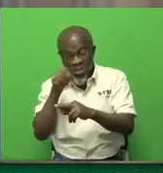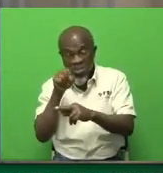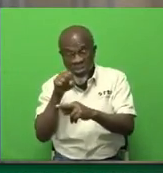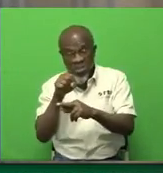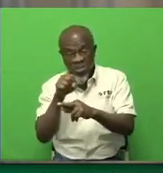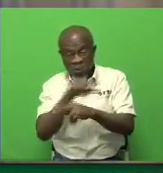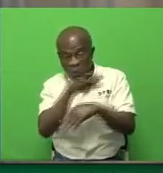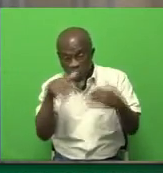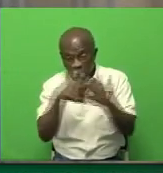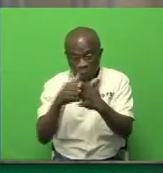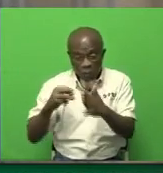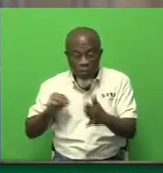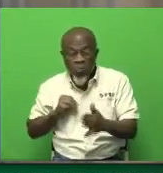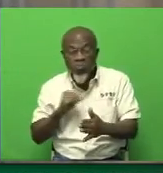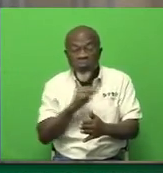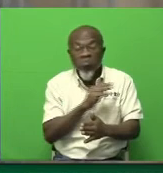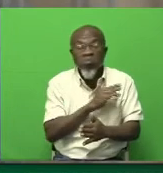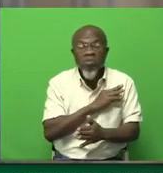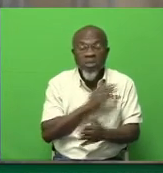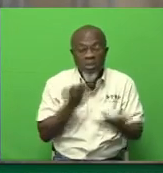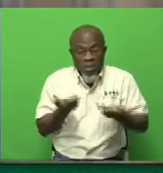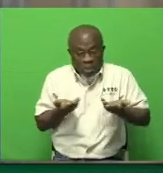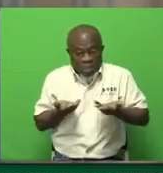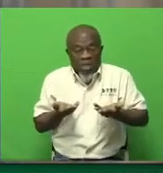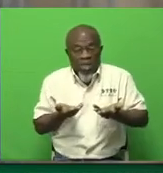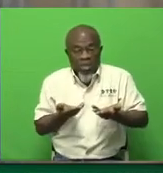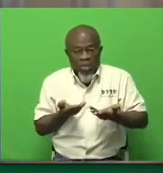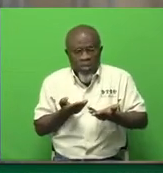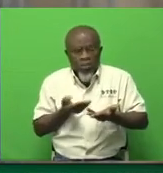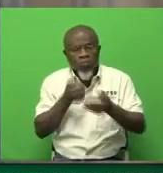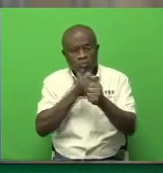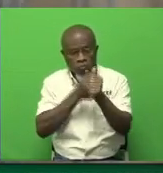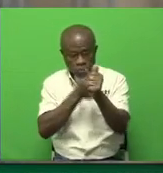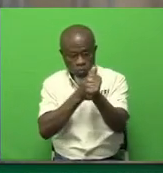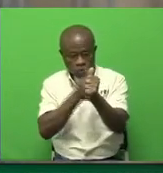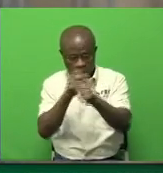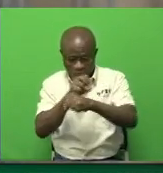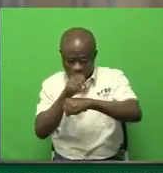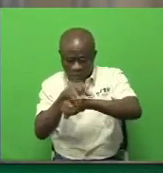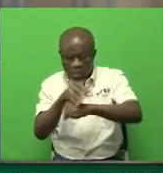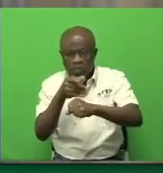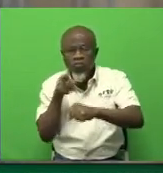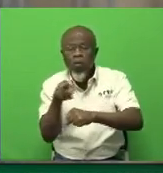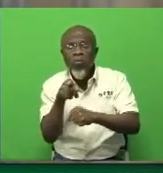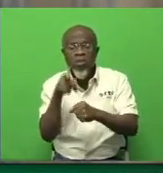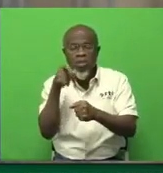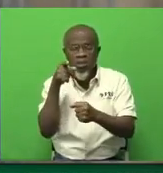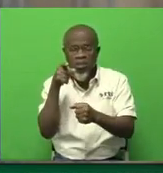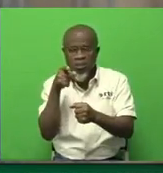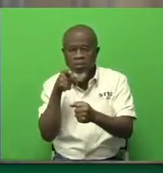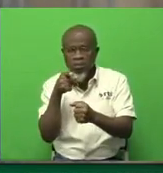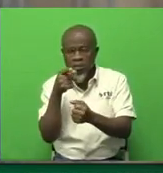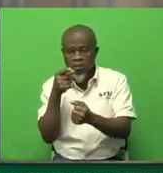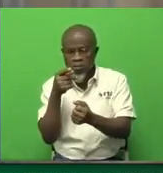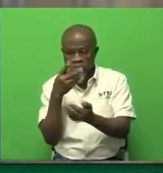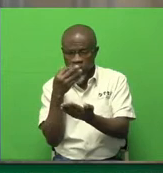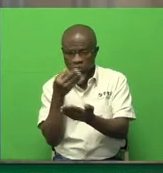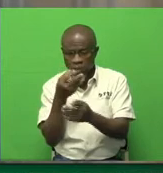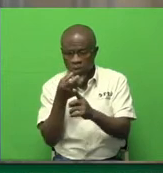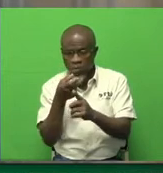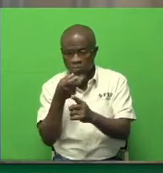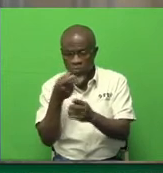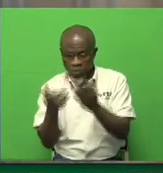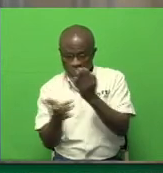present at the nation at Large to follow the advice of the technocrats at the Minister of Finance and not